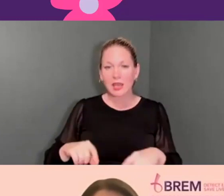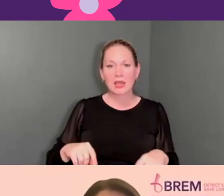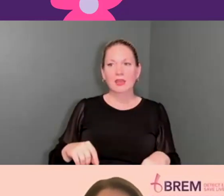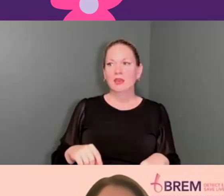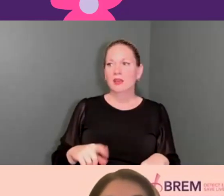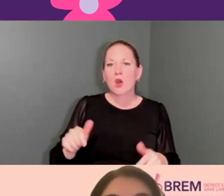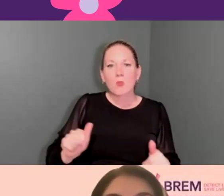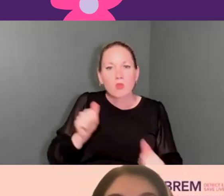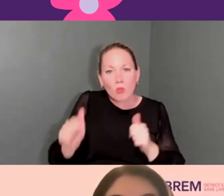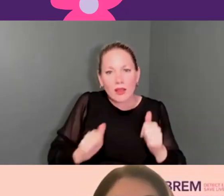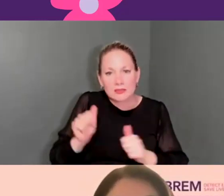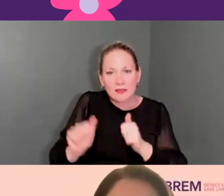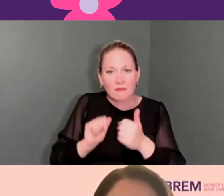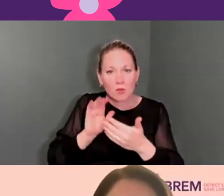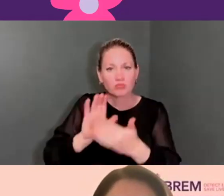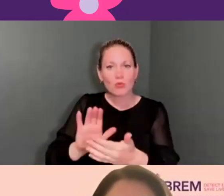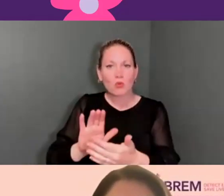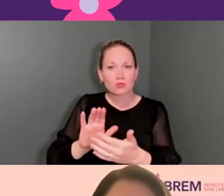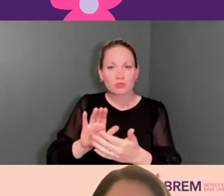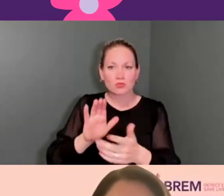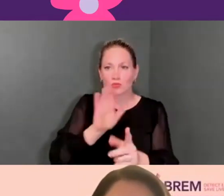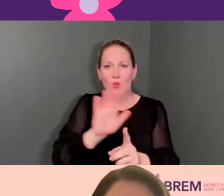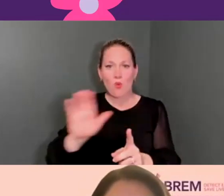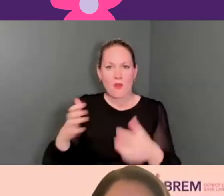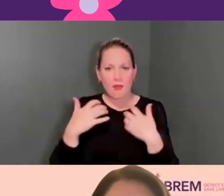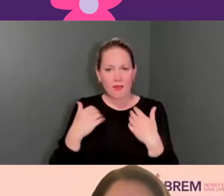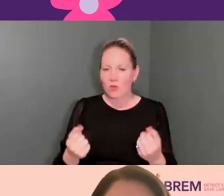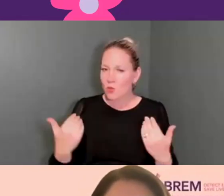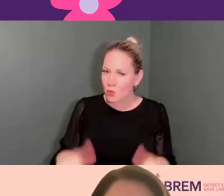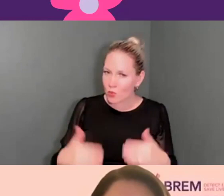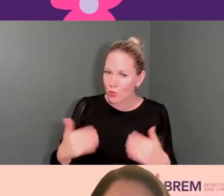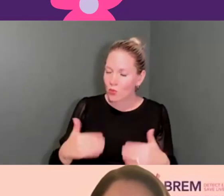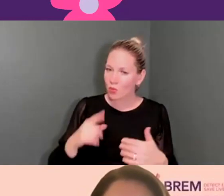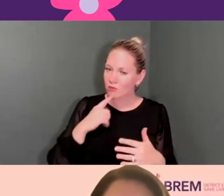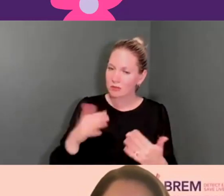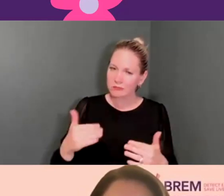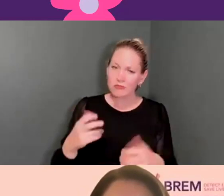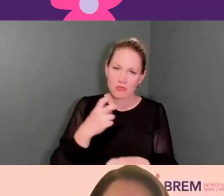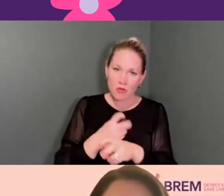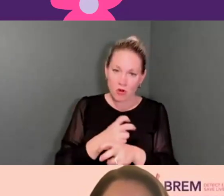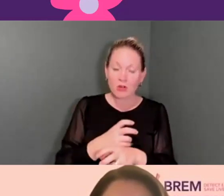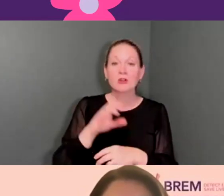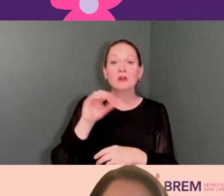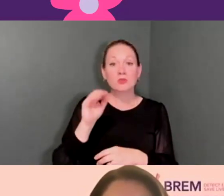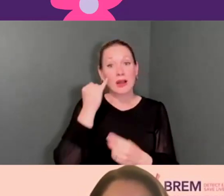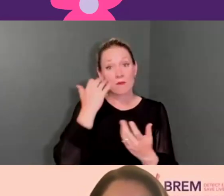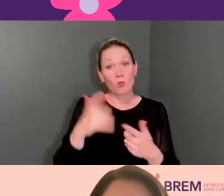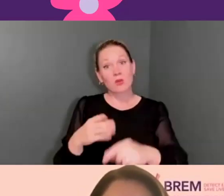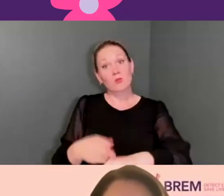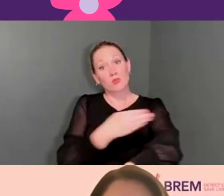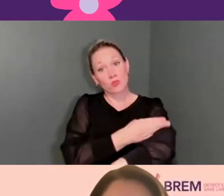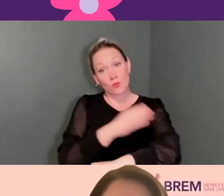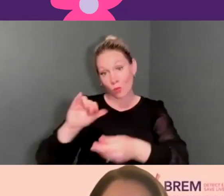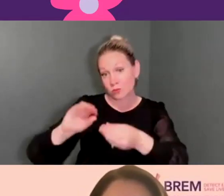proactive approach to your health. And if we want to improve those outcomes, it's environments like this where people can